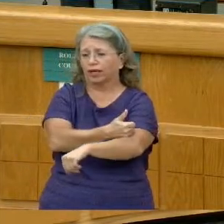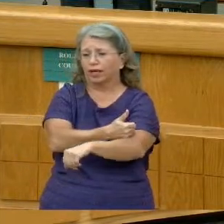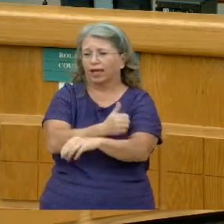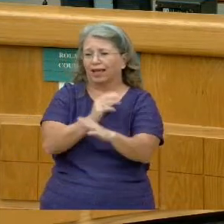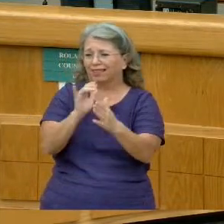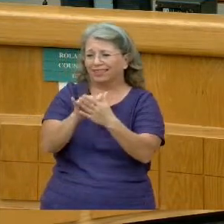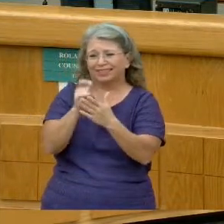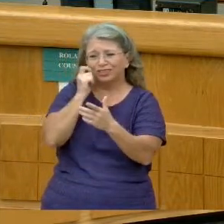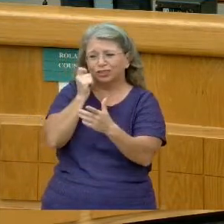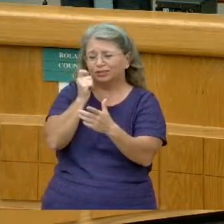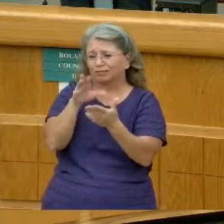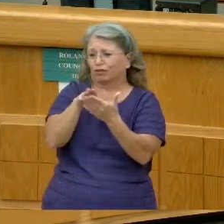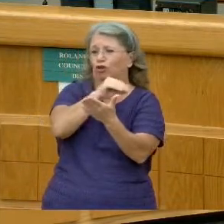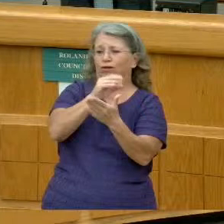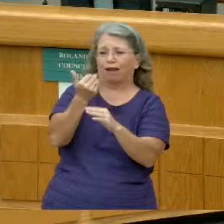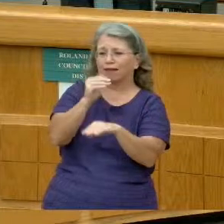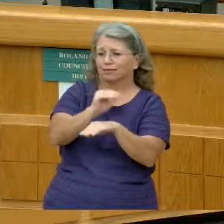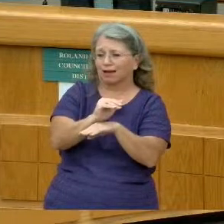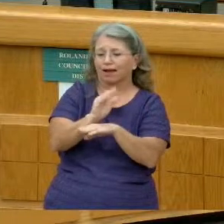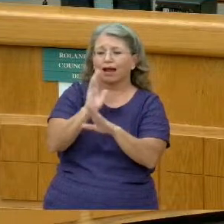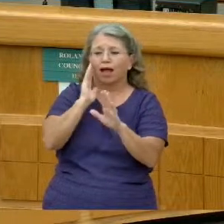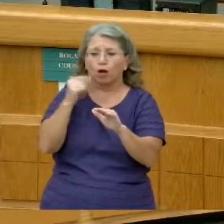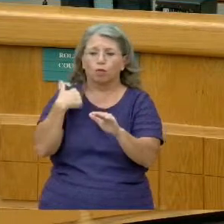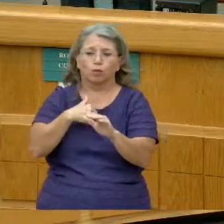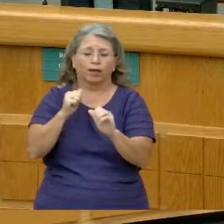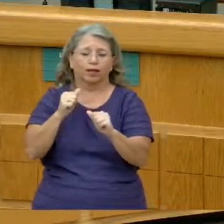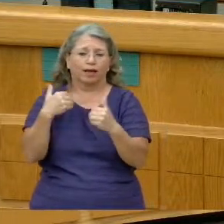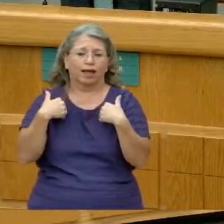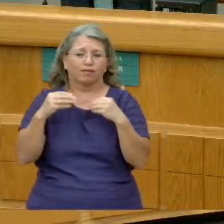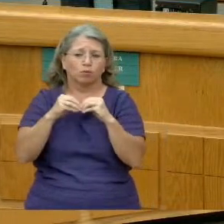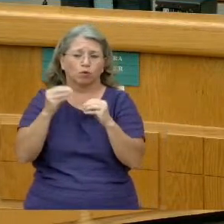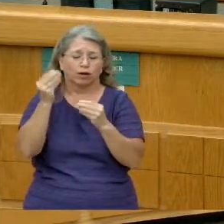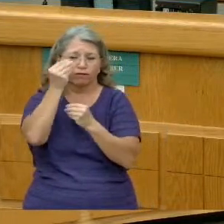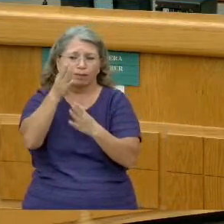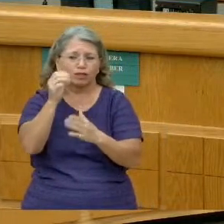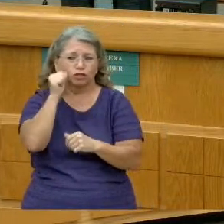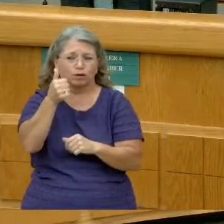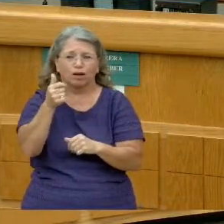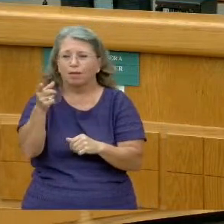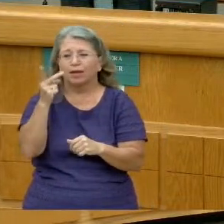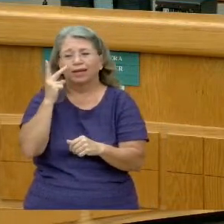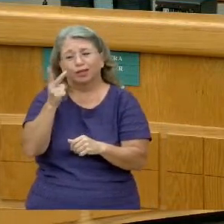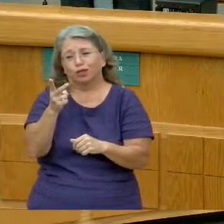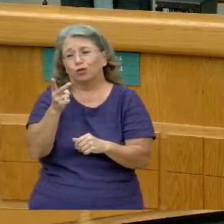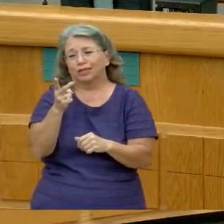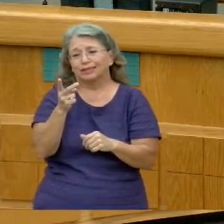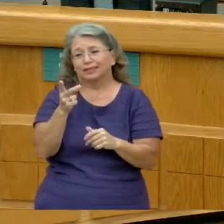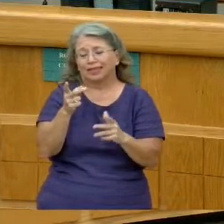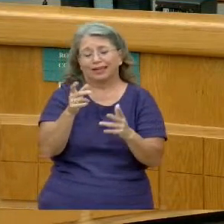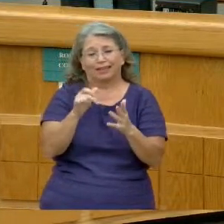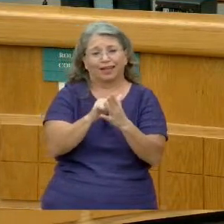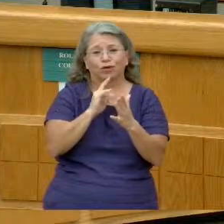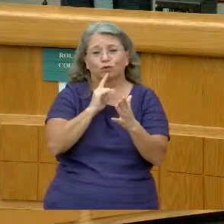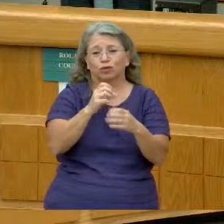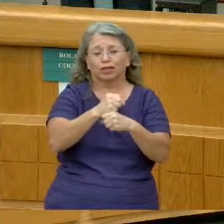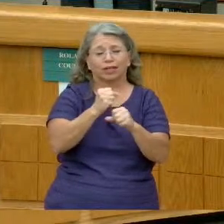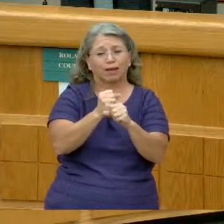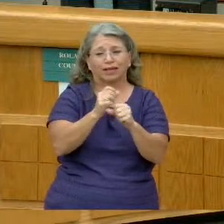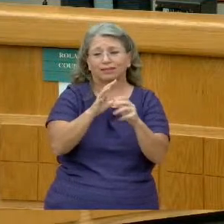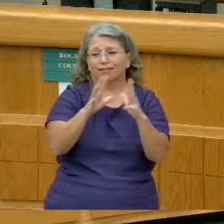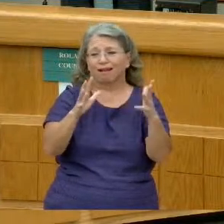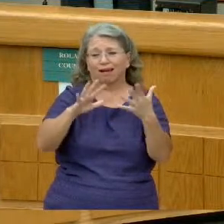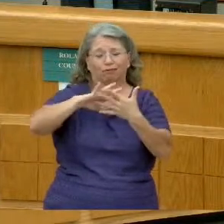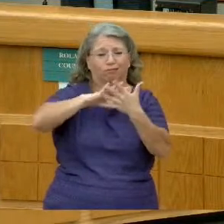last night, so I hope that we'll get back to you tomorrow, Courtney. But you can see all the tangled webs that could create with contact